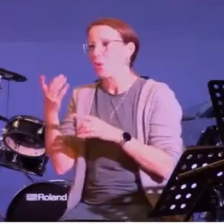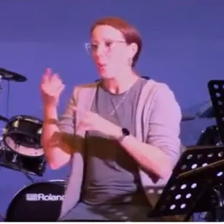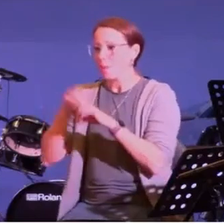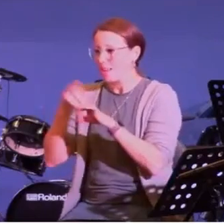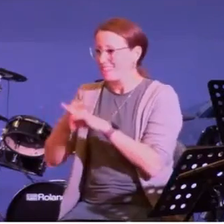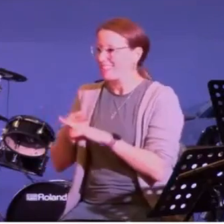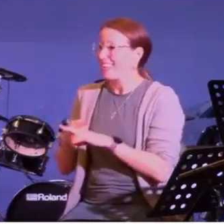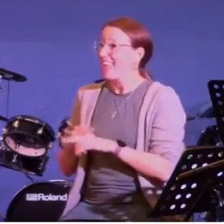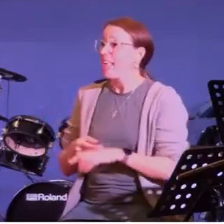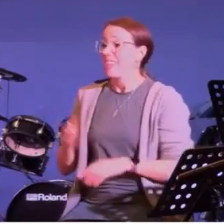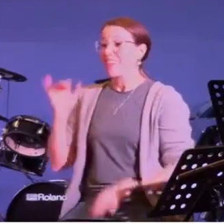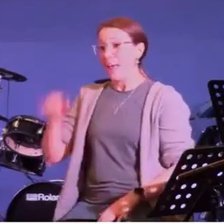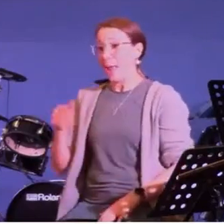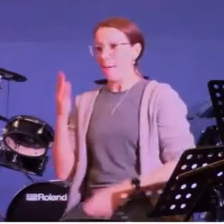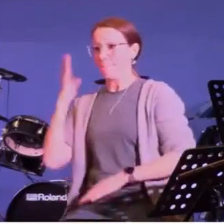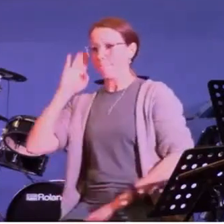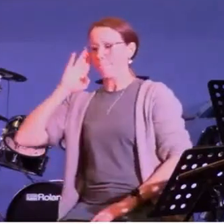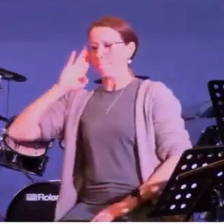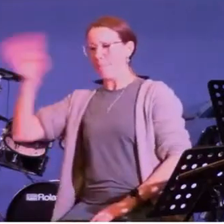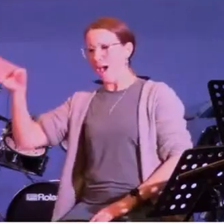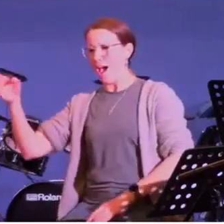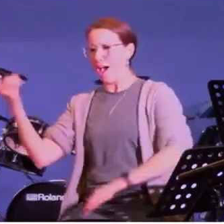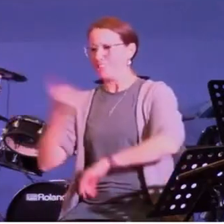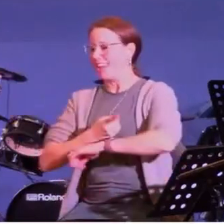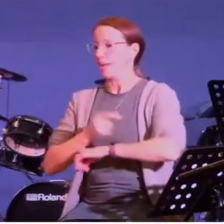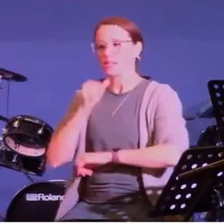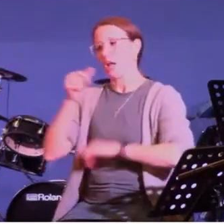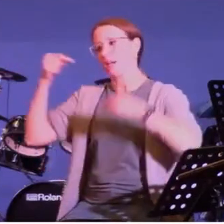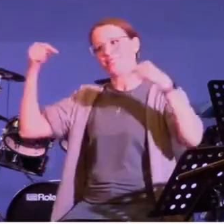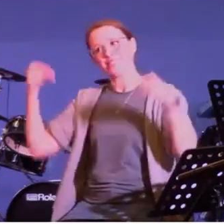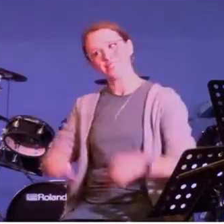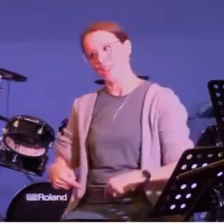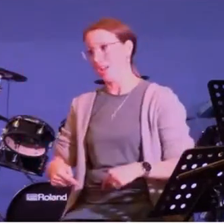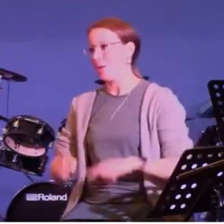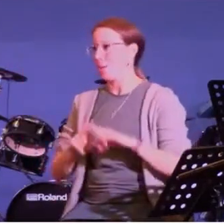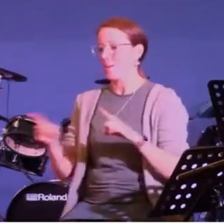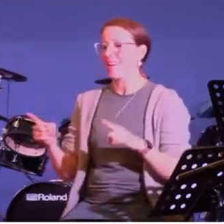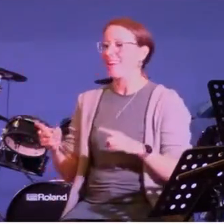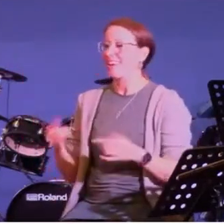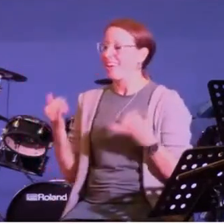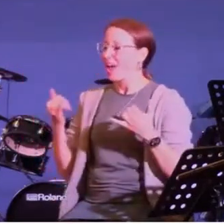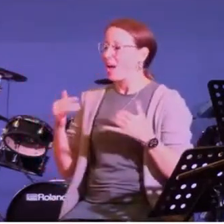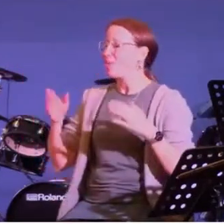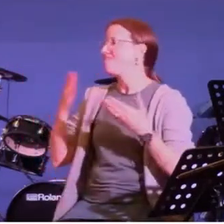day is not today. It's months from now. But why don't you guys thank Andrew for his report.